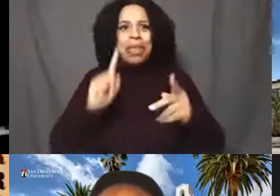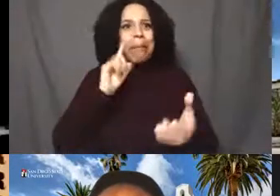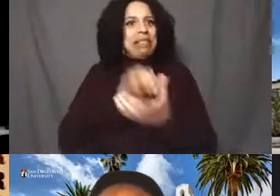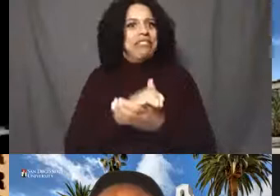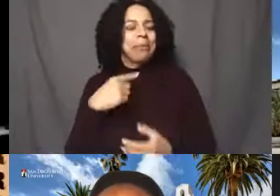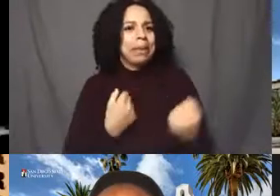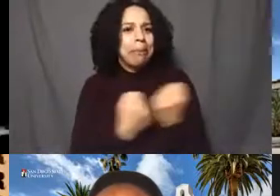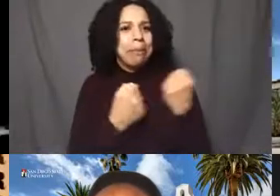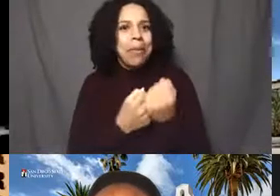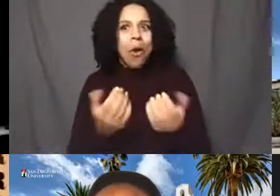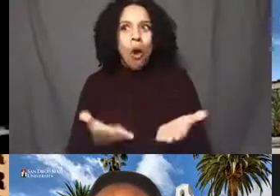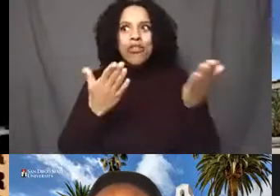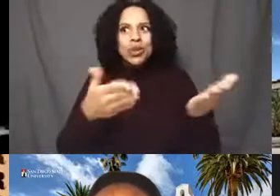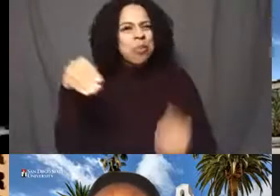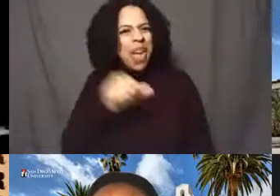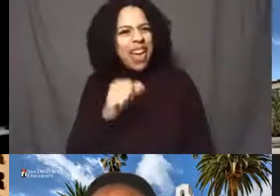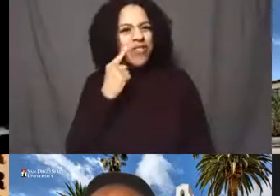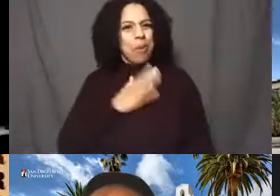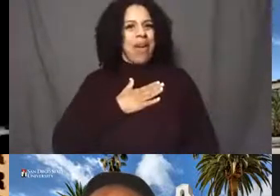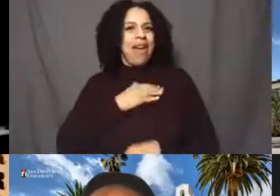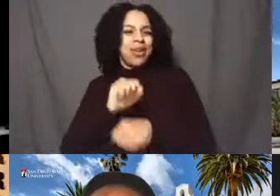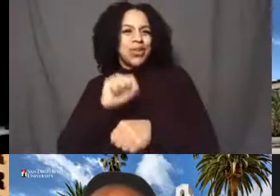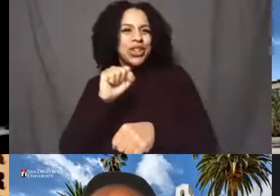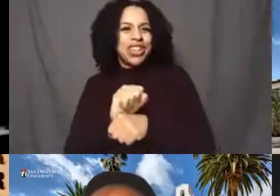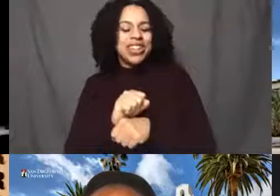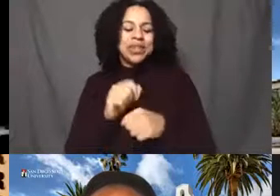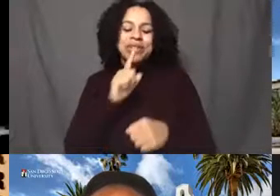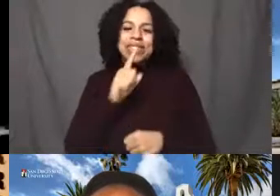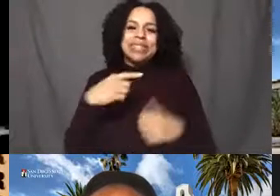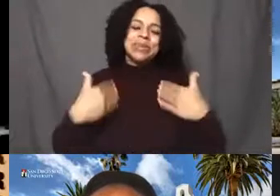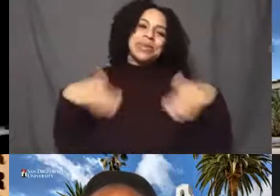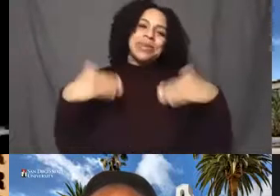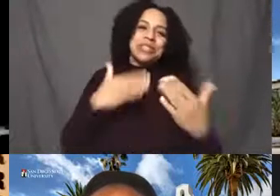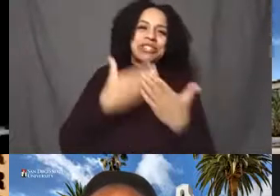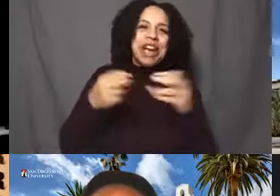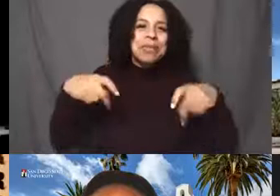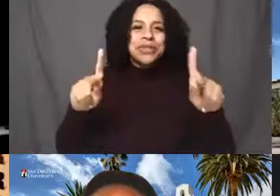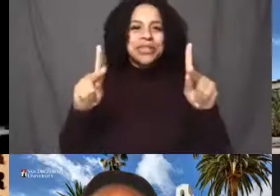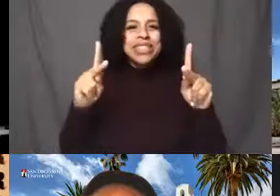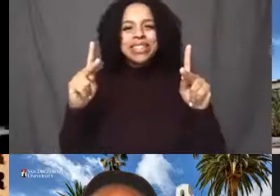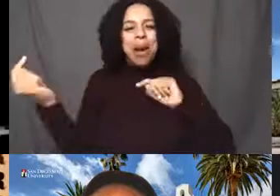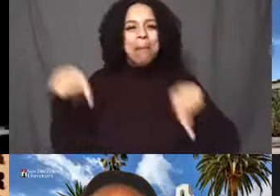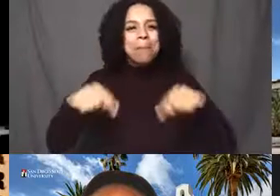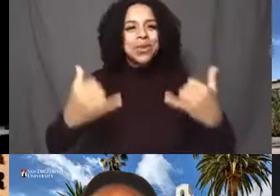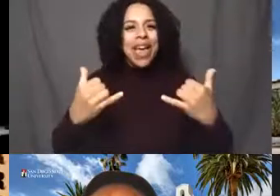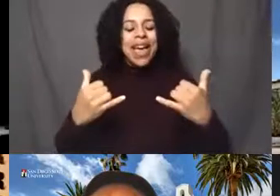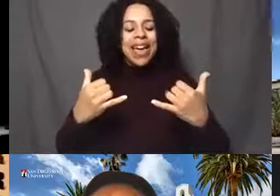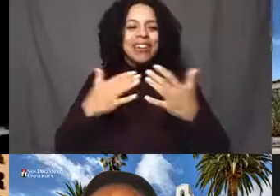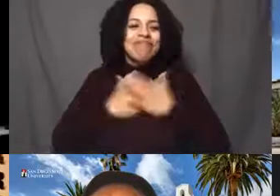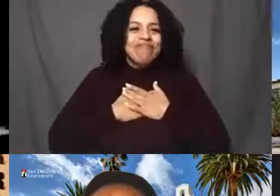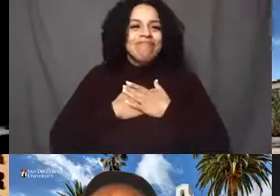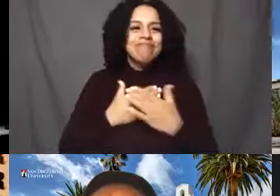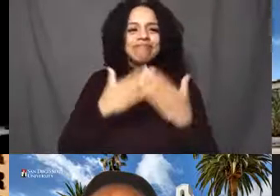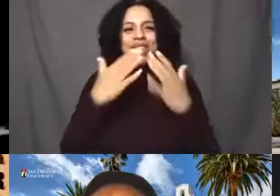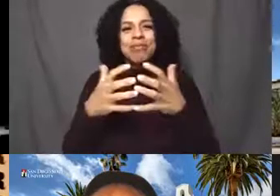for gigs and stuff. So this is a really, really beautiful opportunity for me to be able to do this for y'all. Thank you so